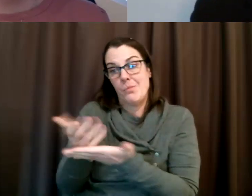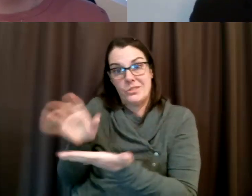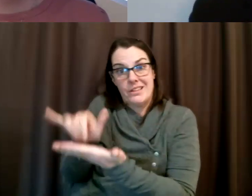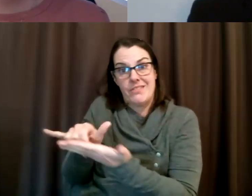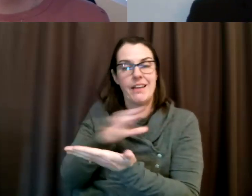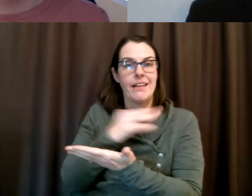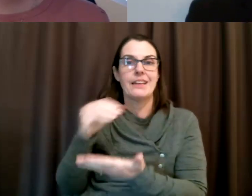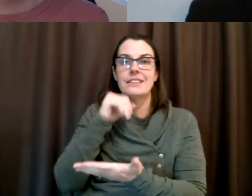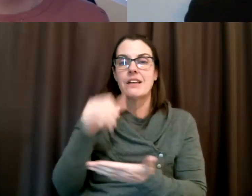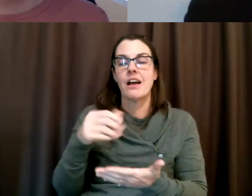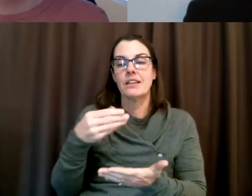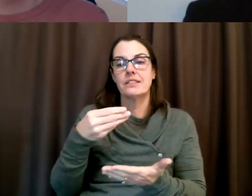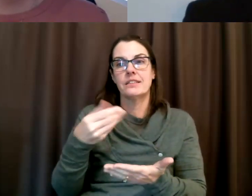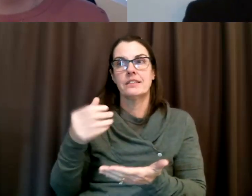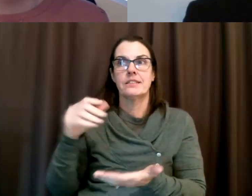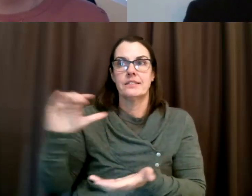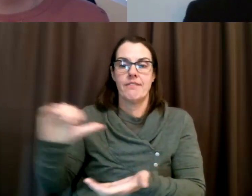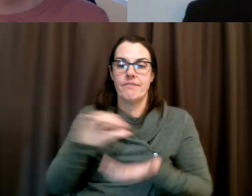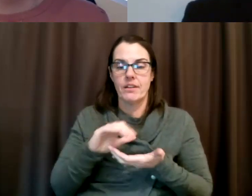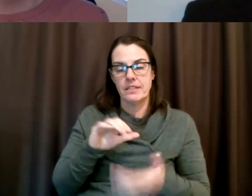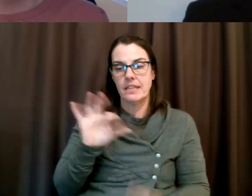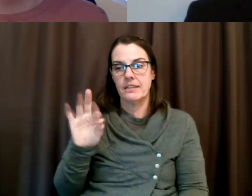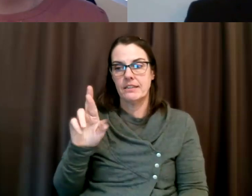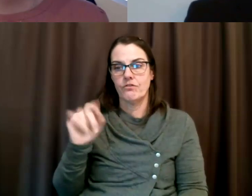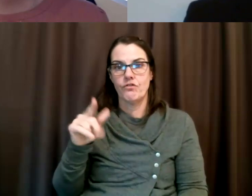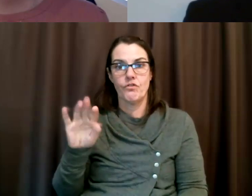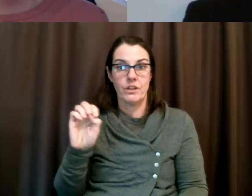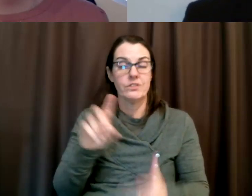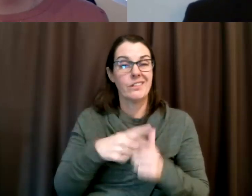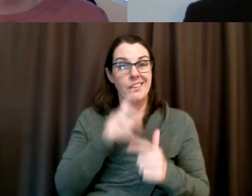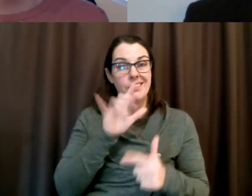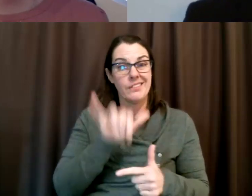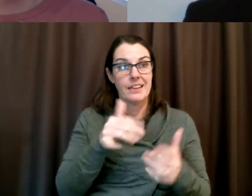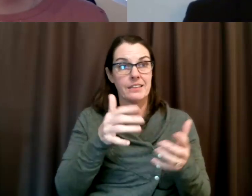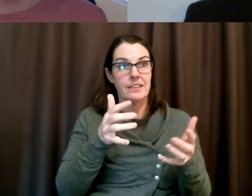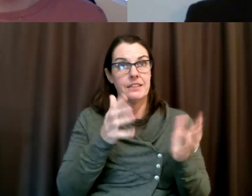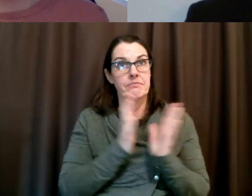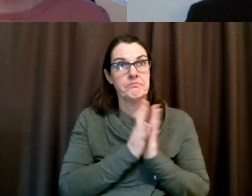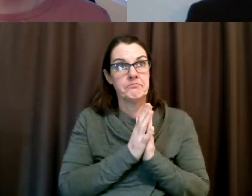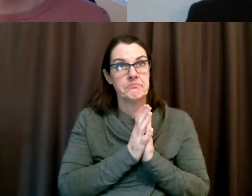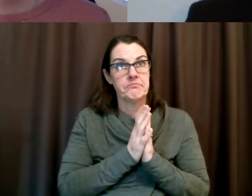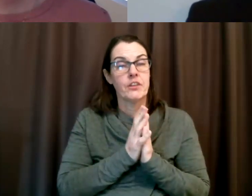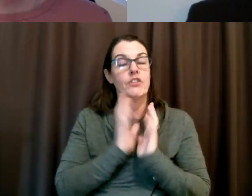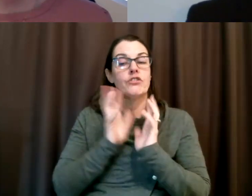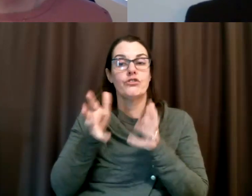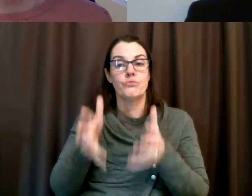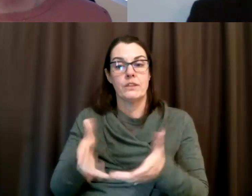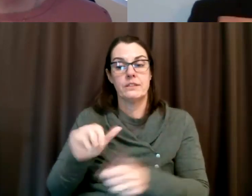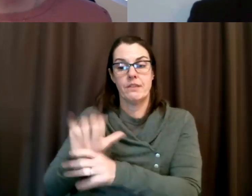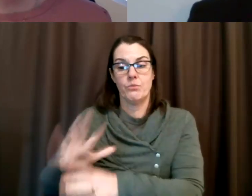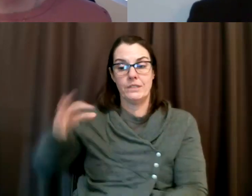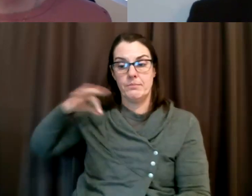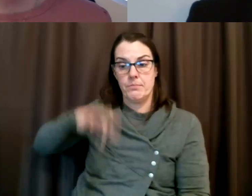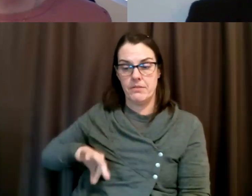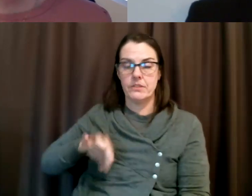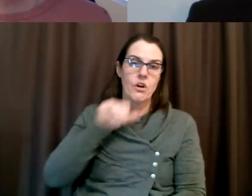not funding fringe, well then we leave the rest of the employee's benefits and whatnot